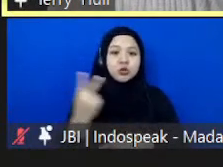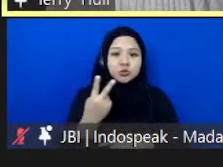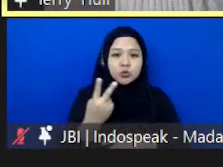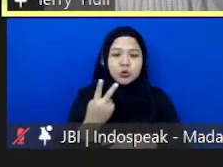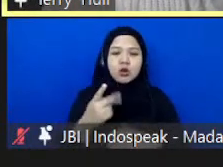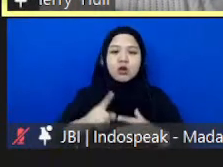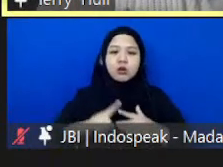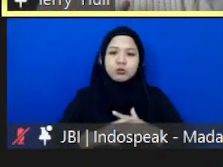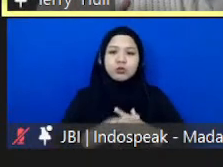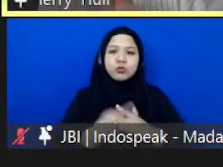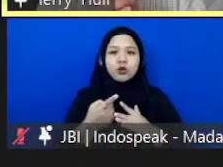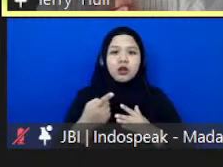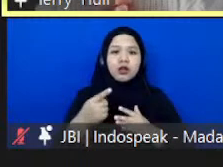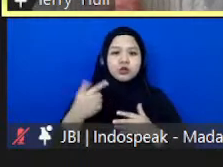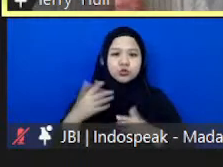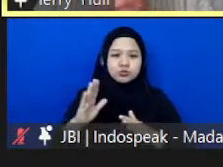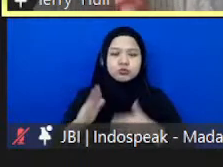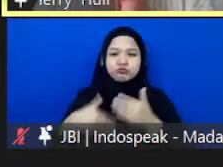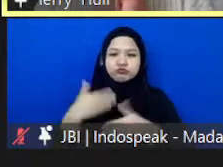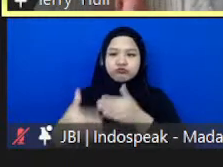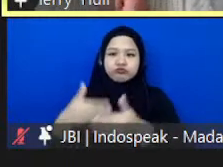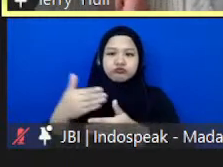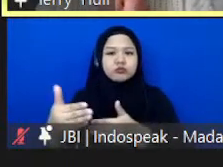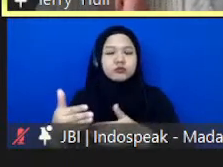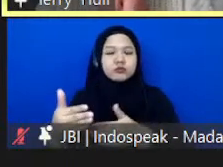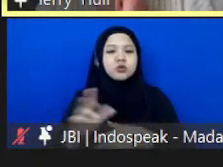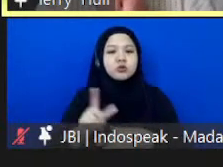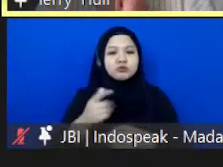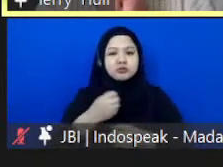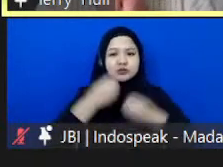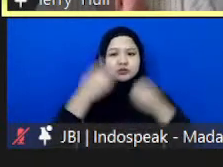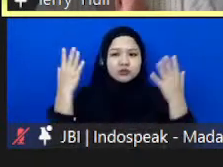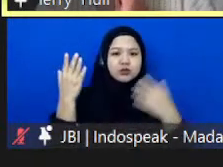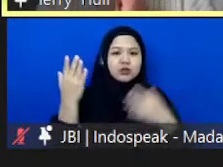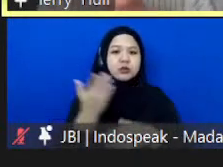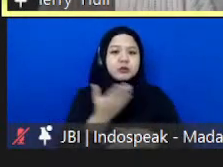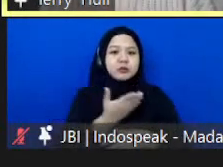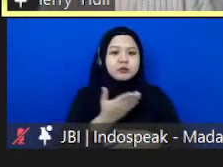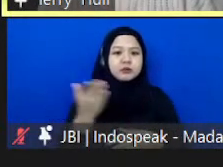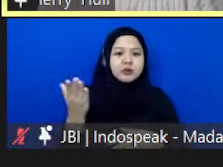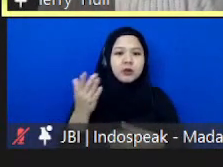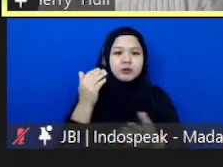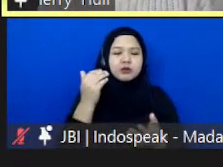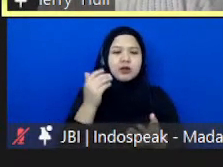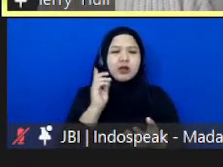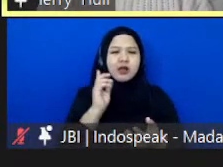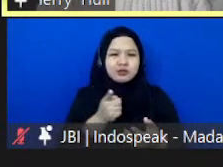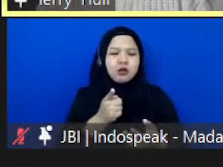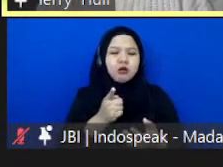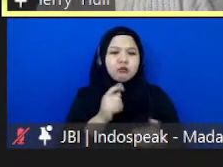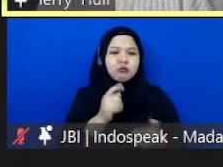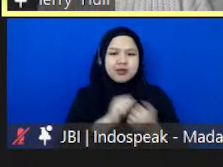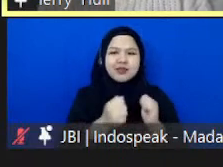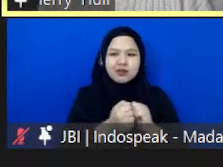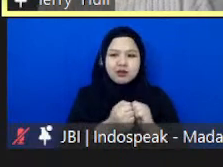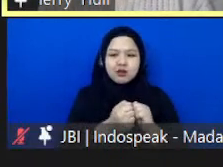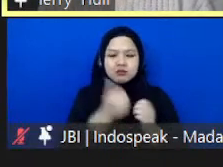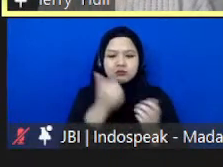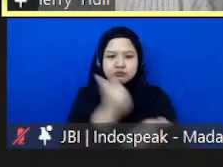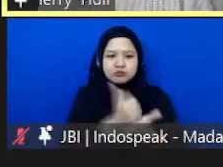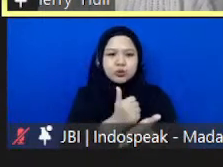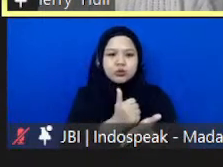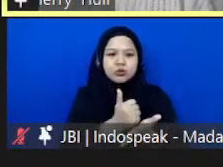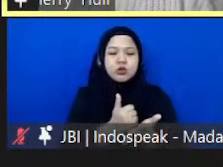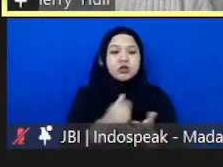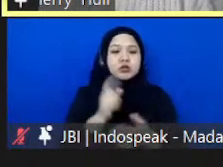being processed, it was quite clear that there were real problems. The total